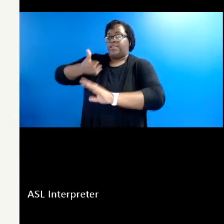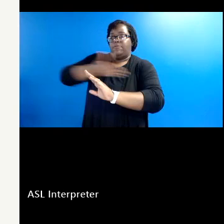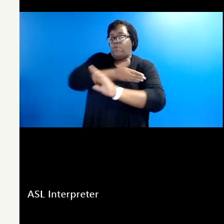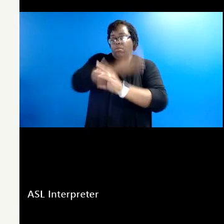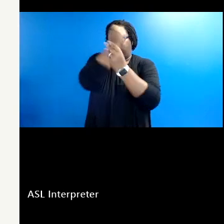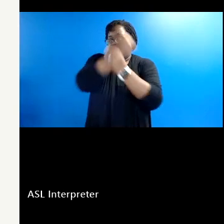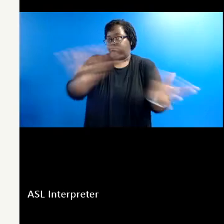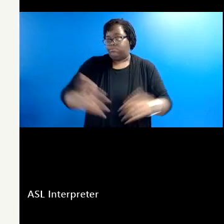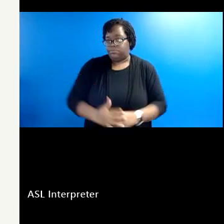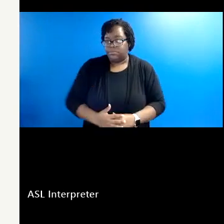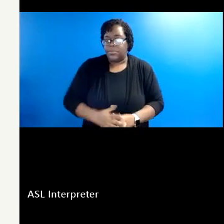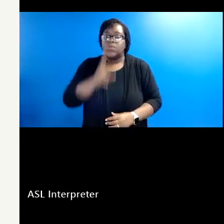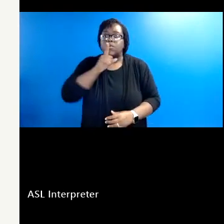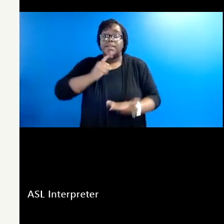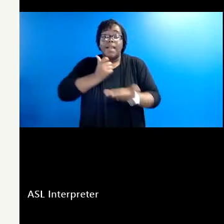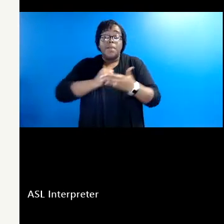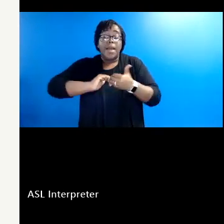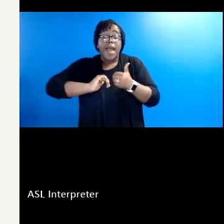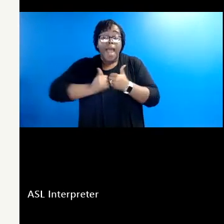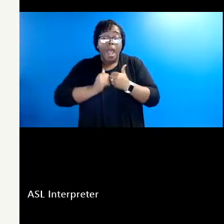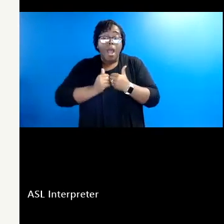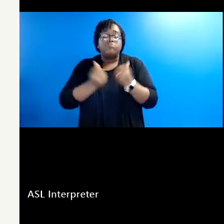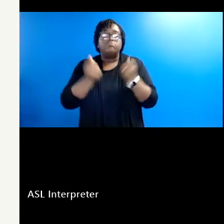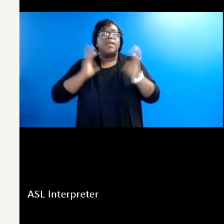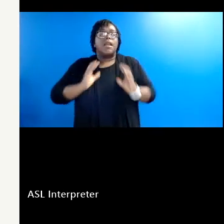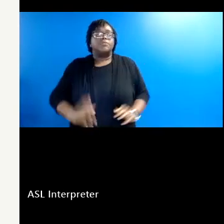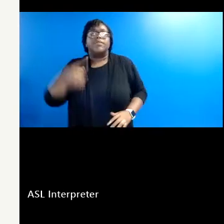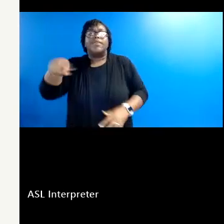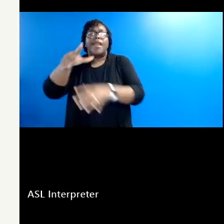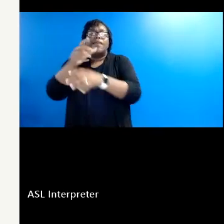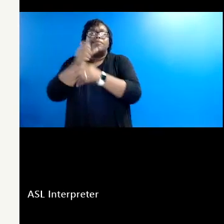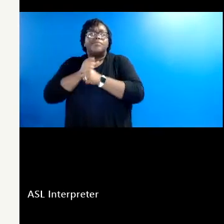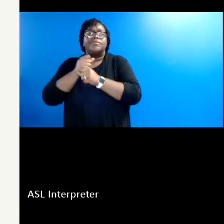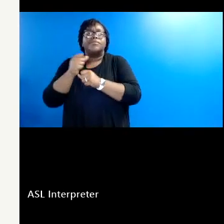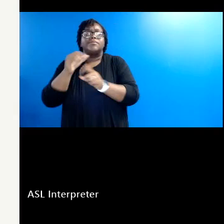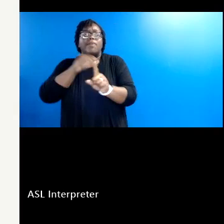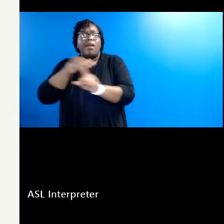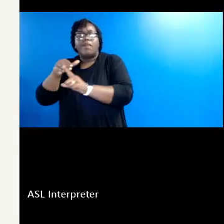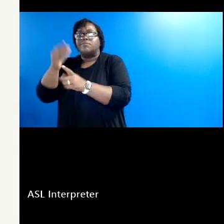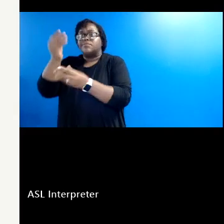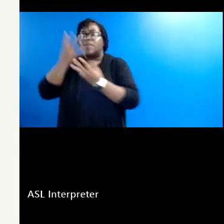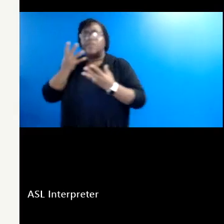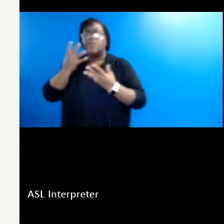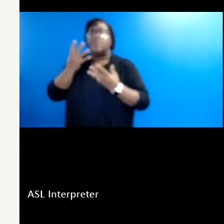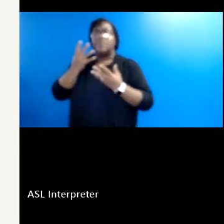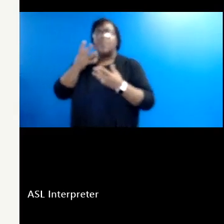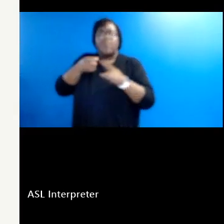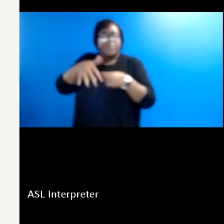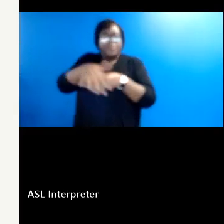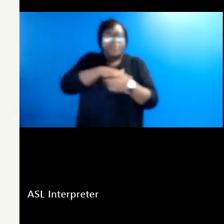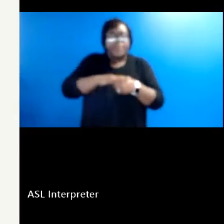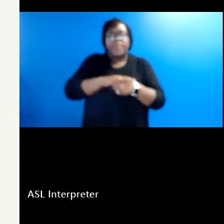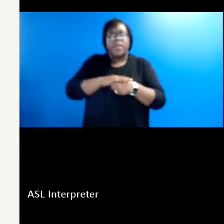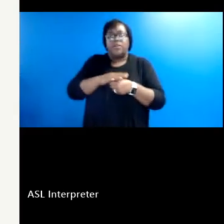us, one of which is many of our customers were getting notifications from their counties or their jurisdictions, and we